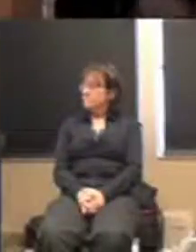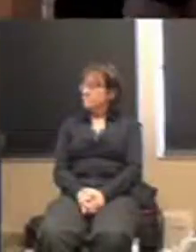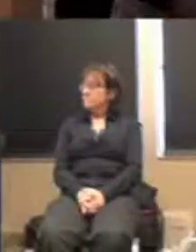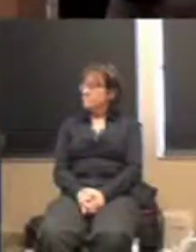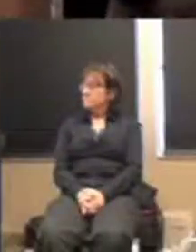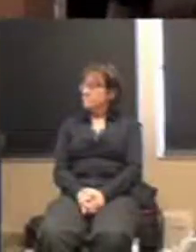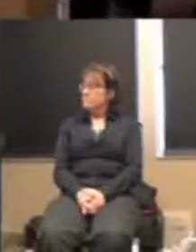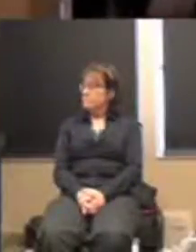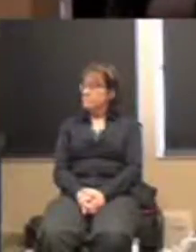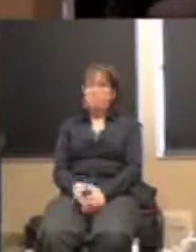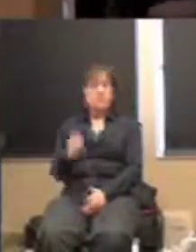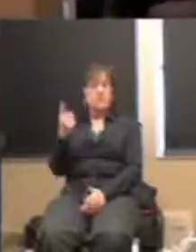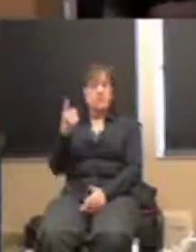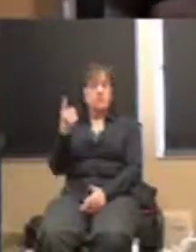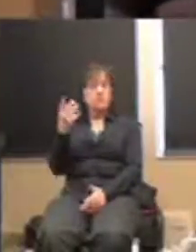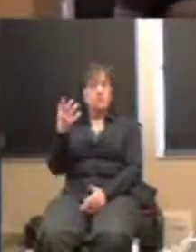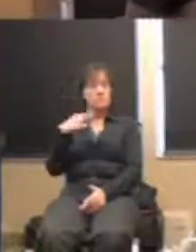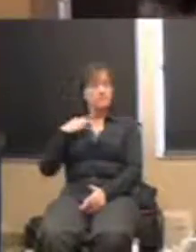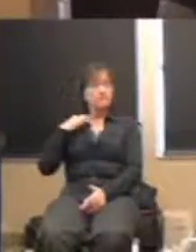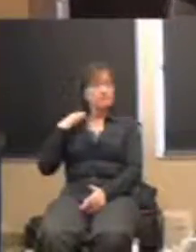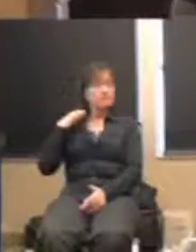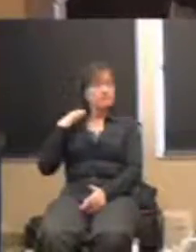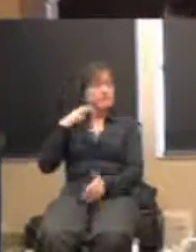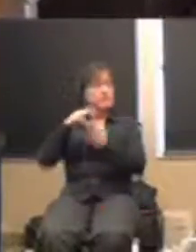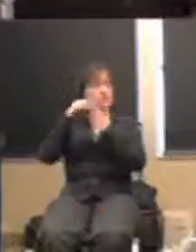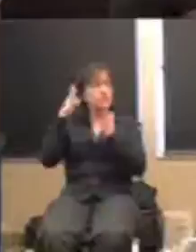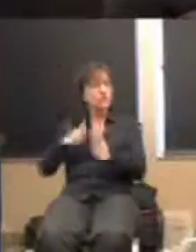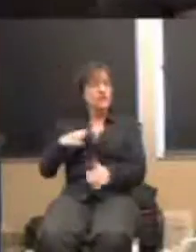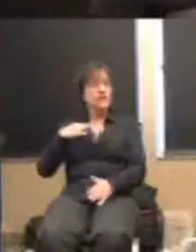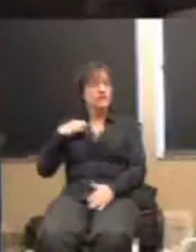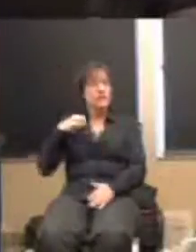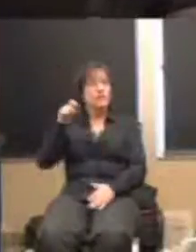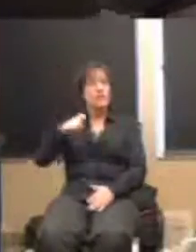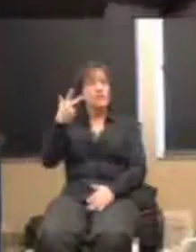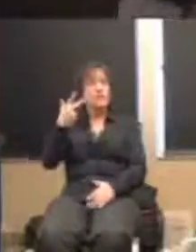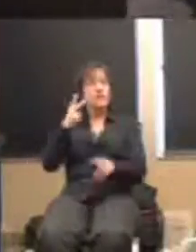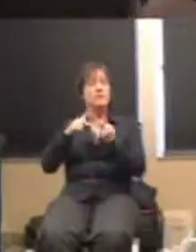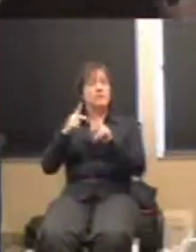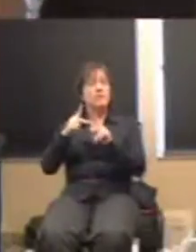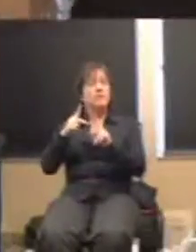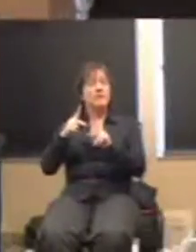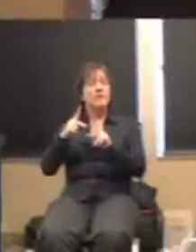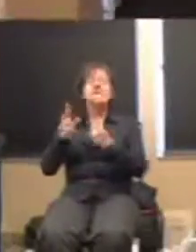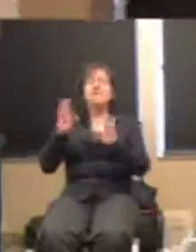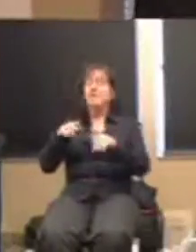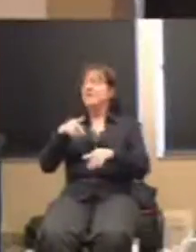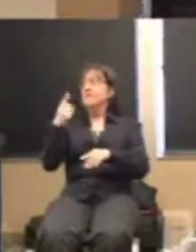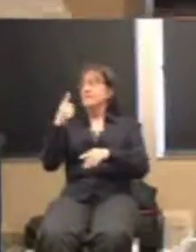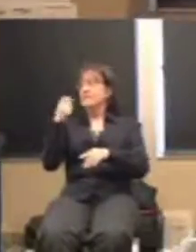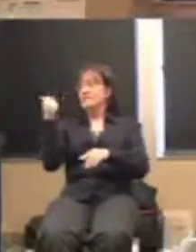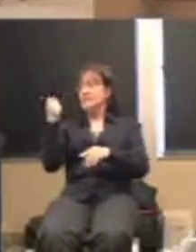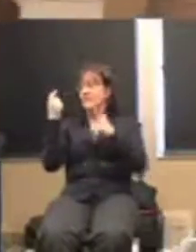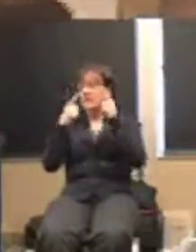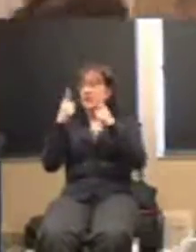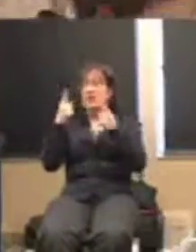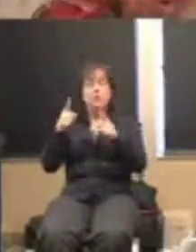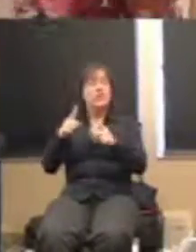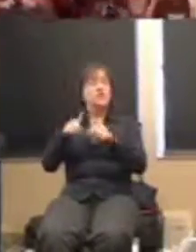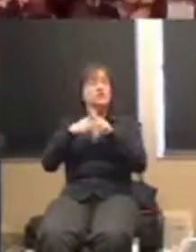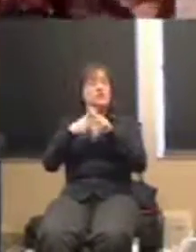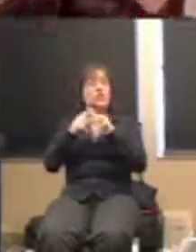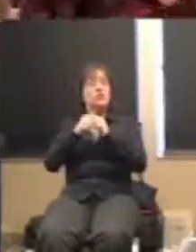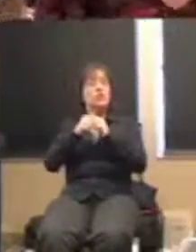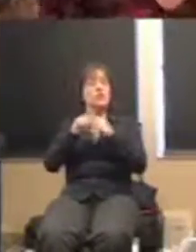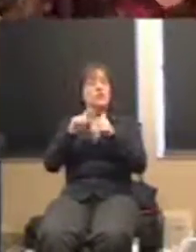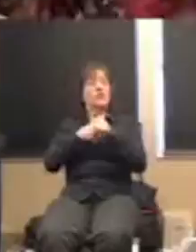Does somebody want to come be a student? We need 3 people. So that's another thing to consider, is when you're starting your first